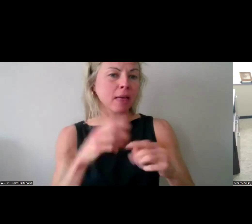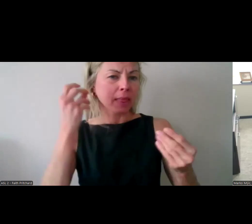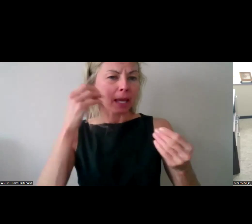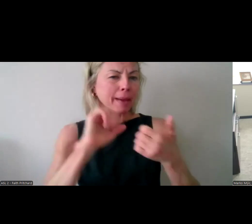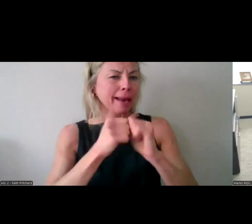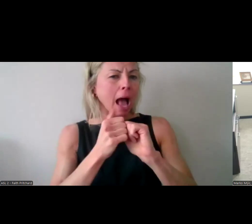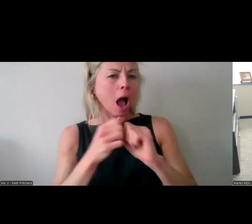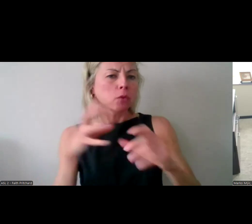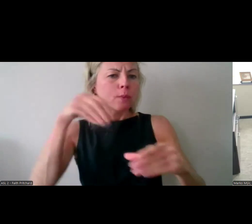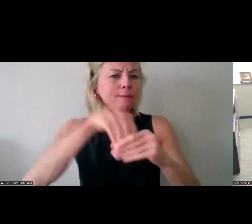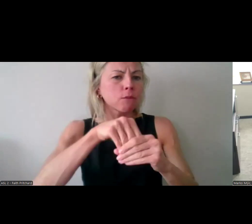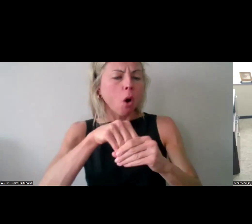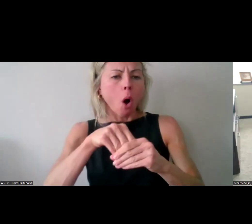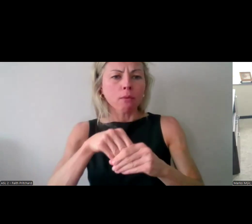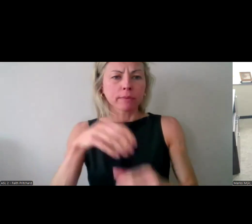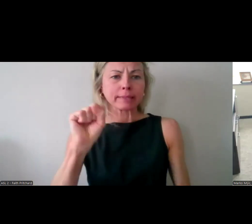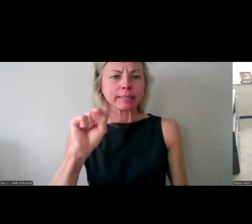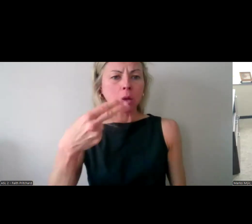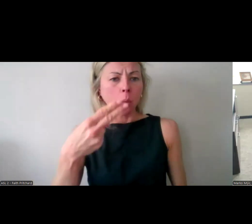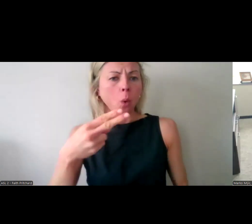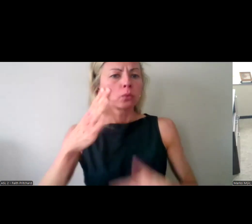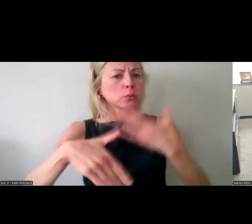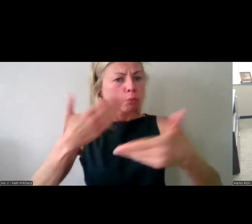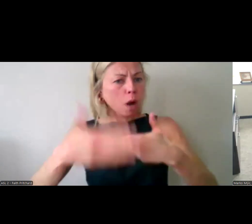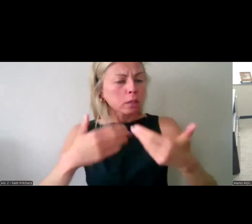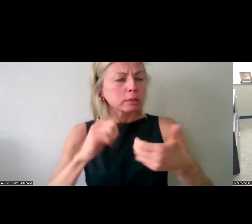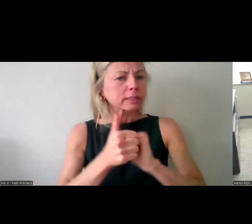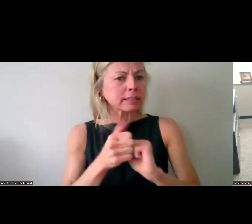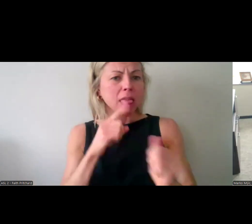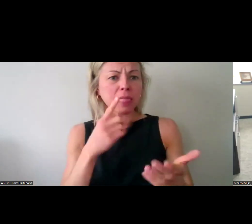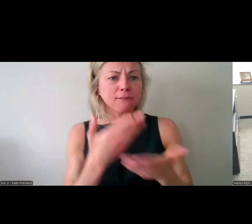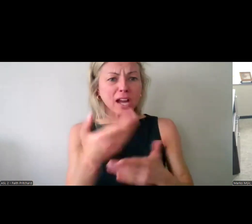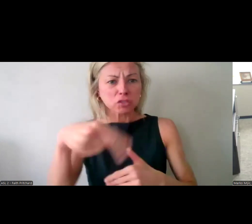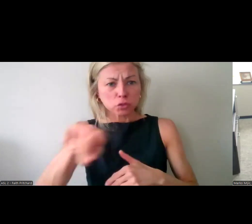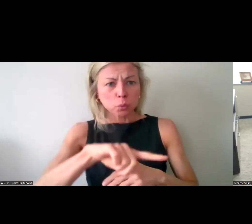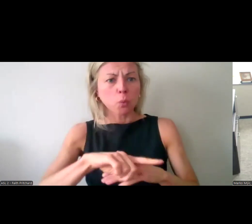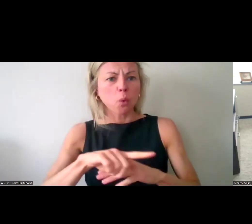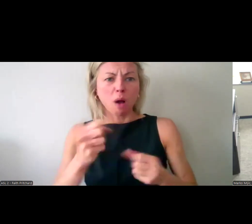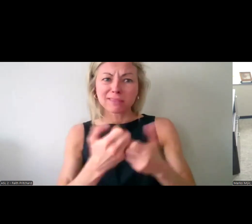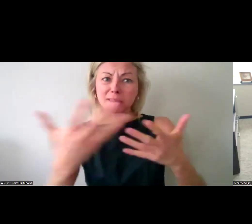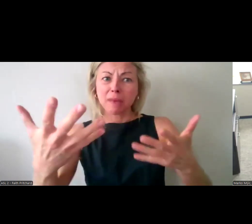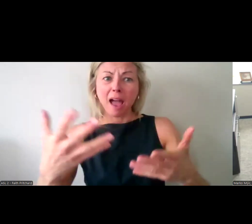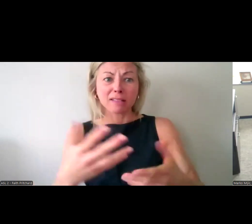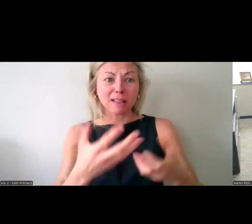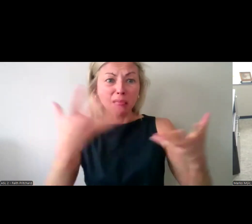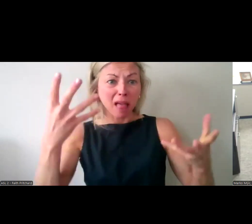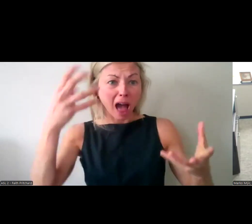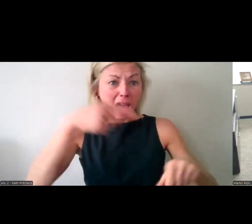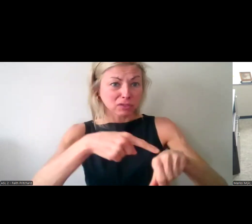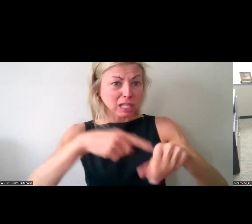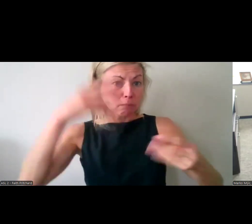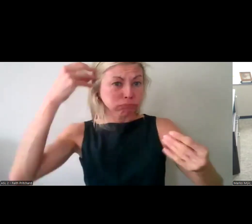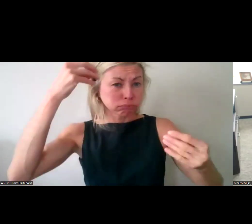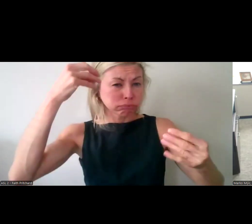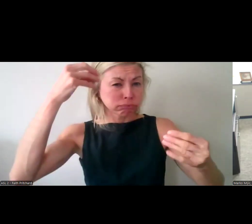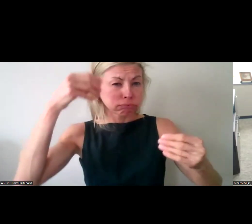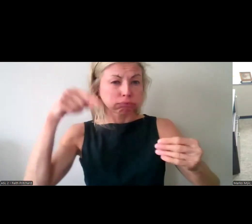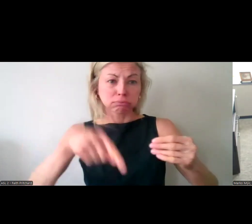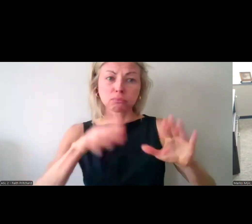the development processes, and the fact that you all have spent so much time thinking about this has been great. I